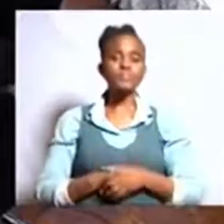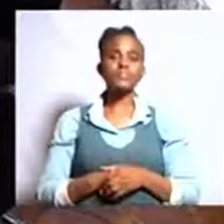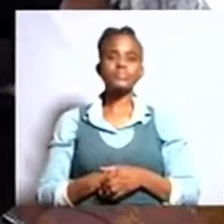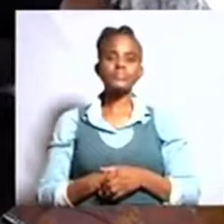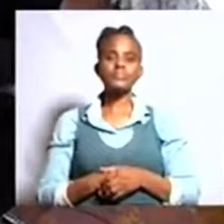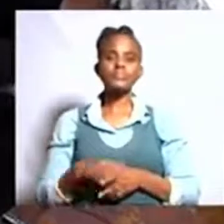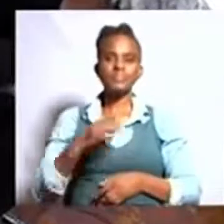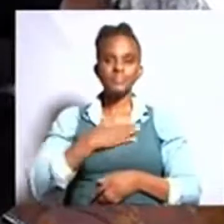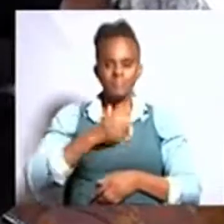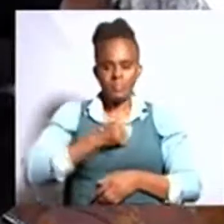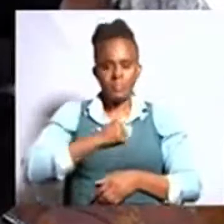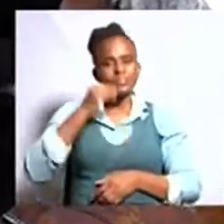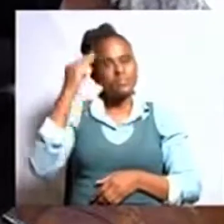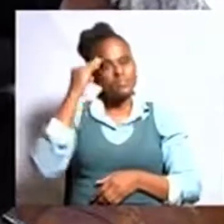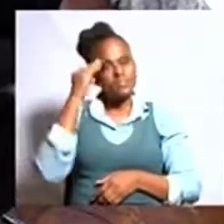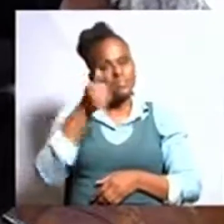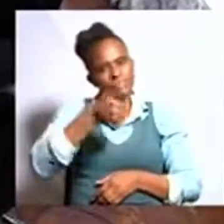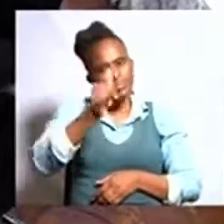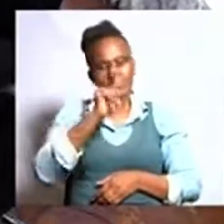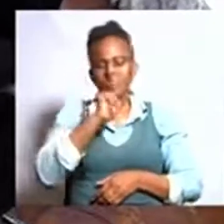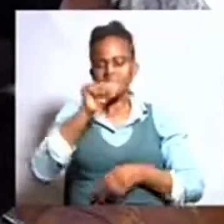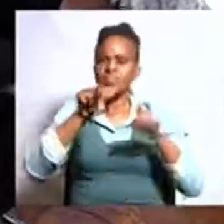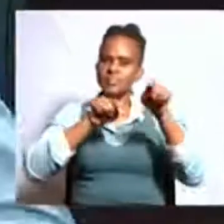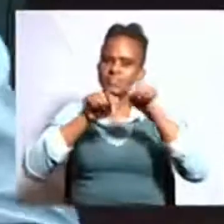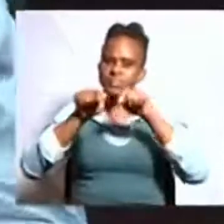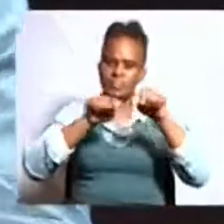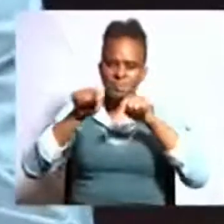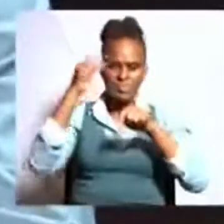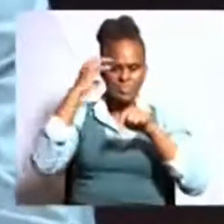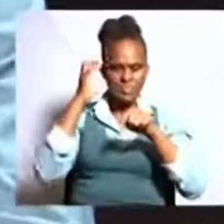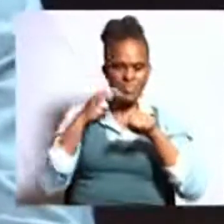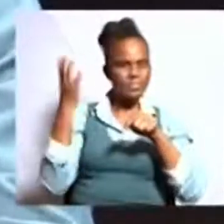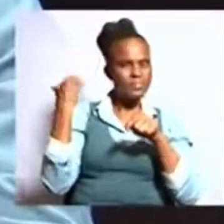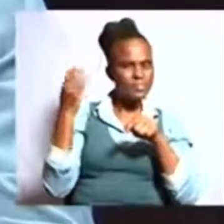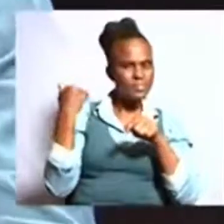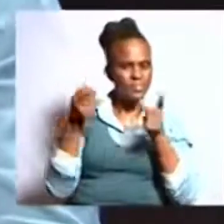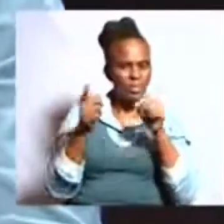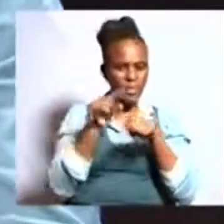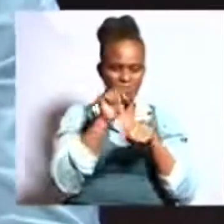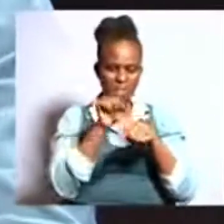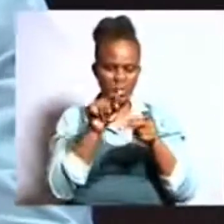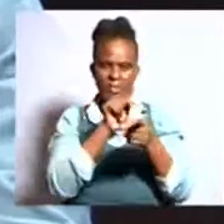I know probably you were not the controlling officer then when this was happening.